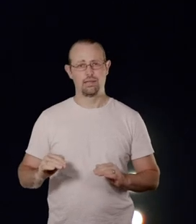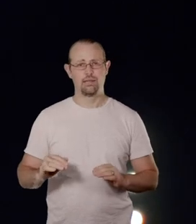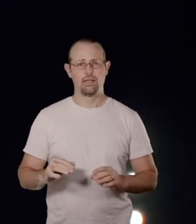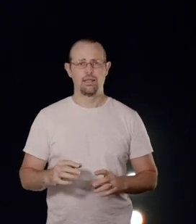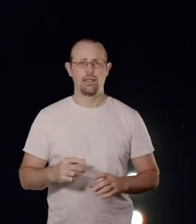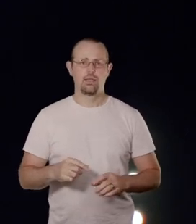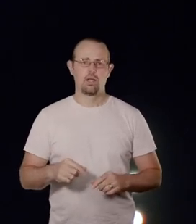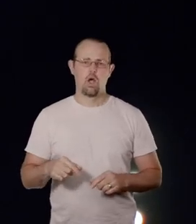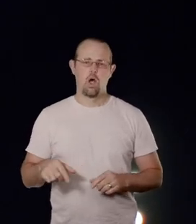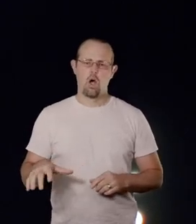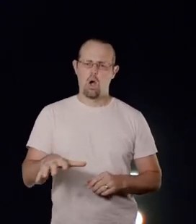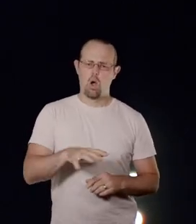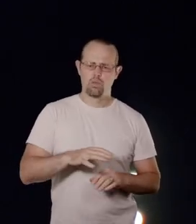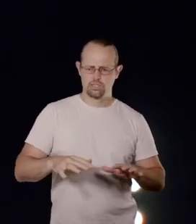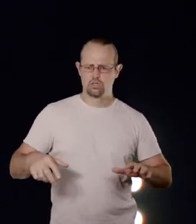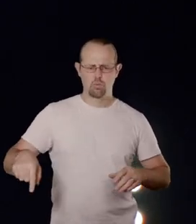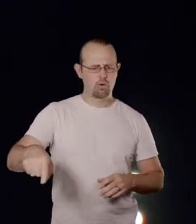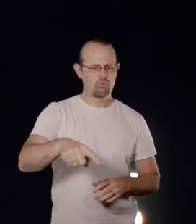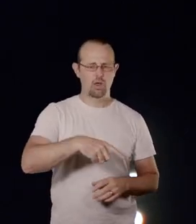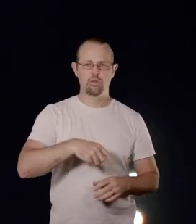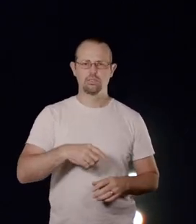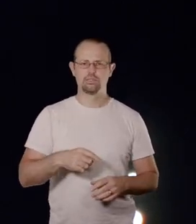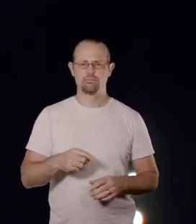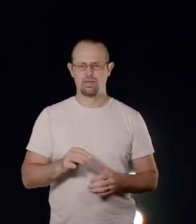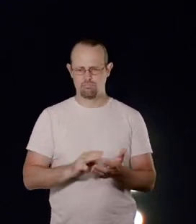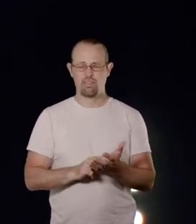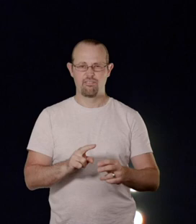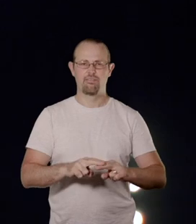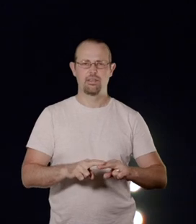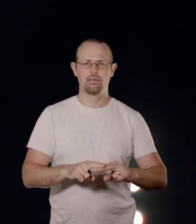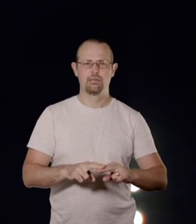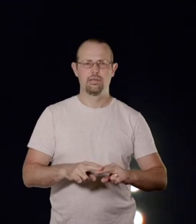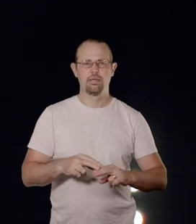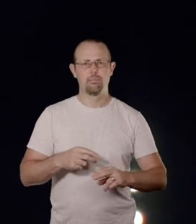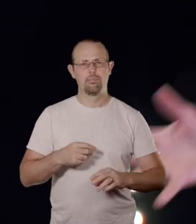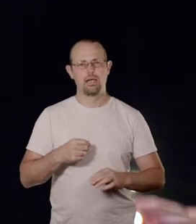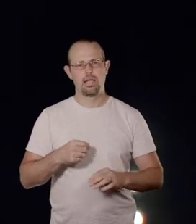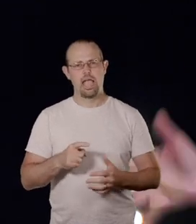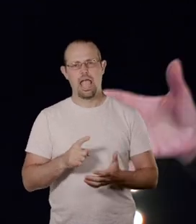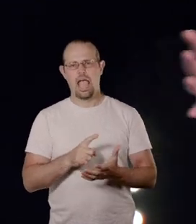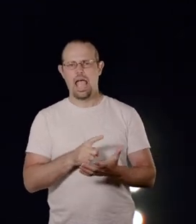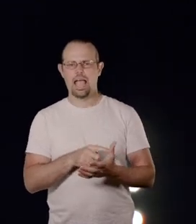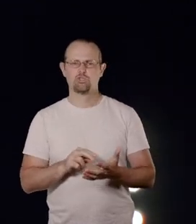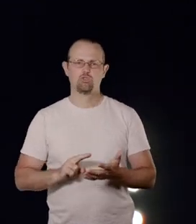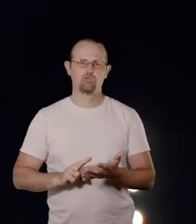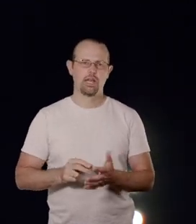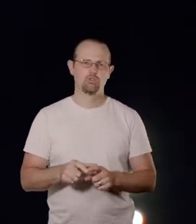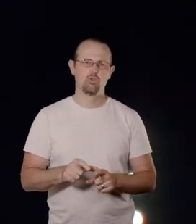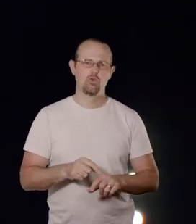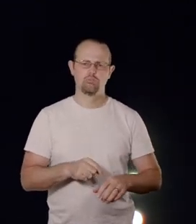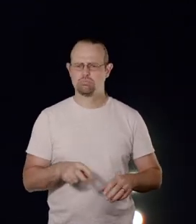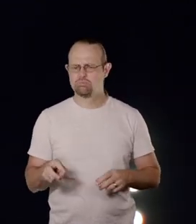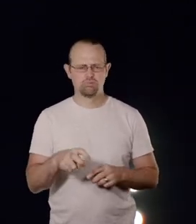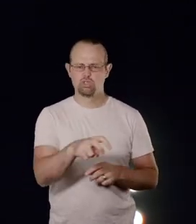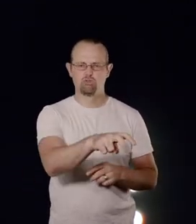there. And I recall at different seasons, Andrew would travel sometimes to Africa for 3 weeks. And I would be like juggling. And in the middle of